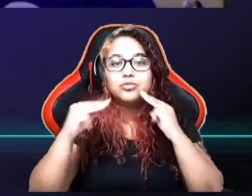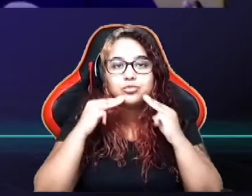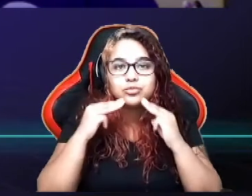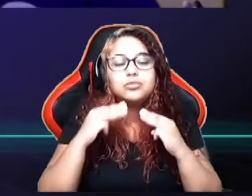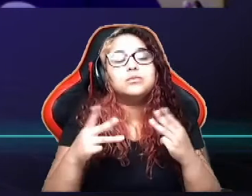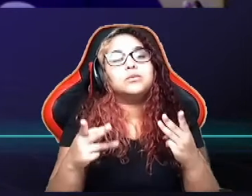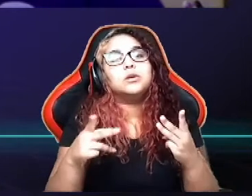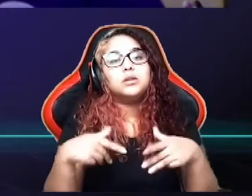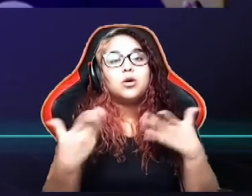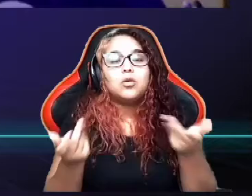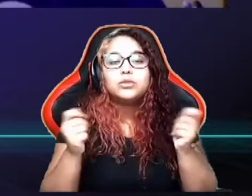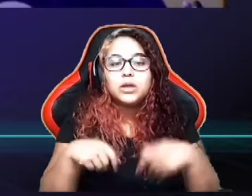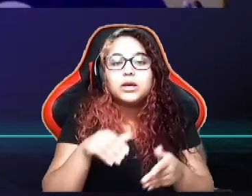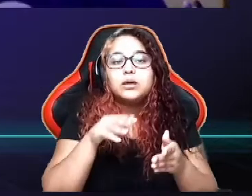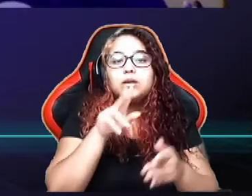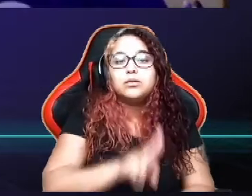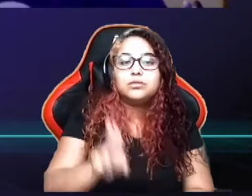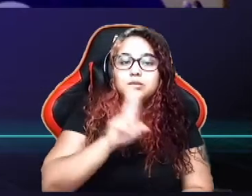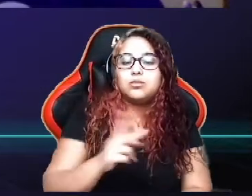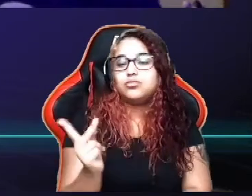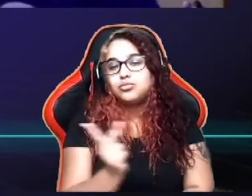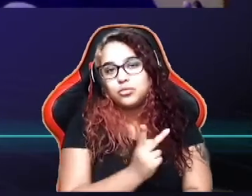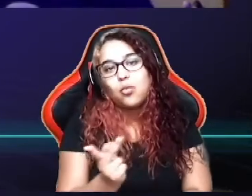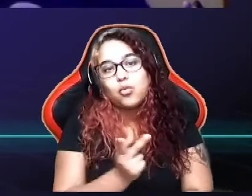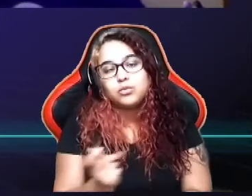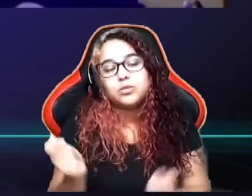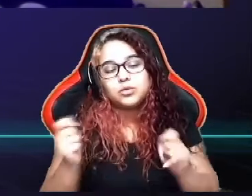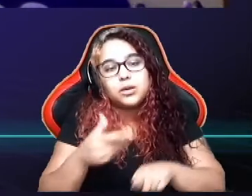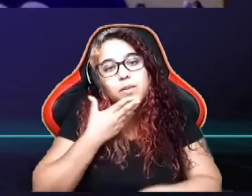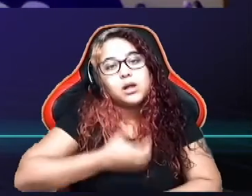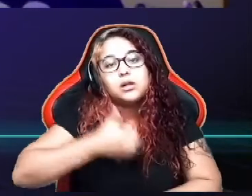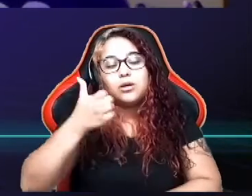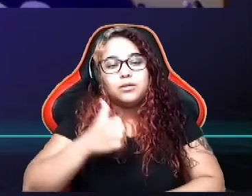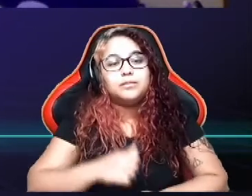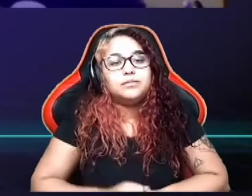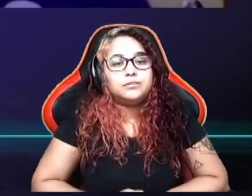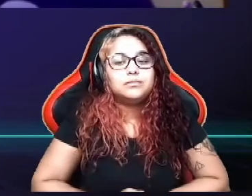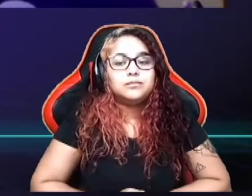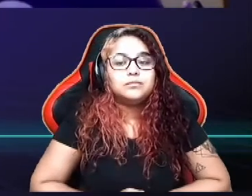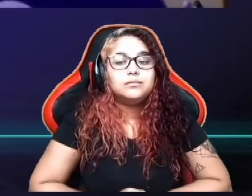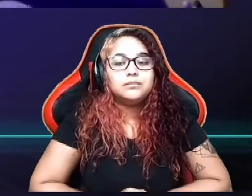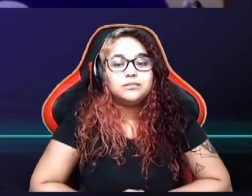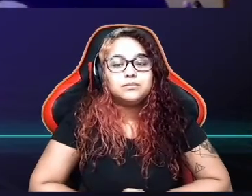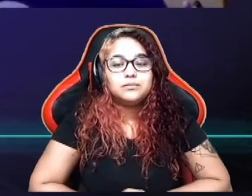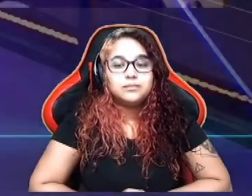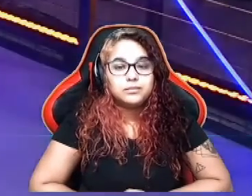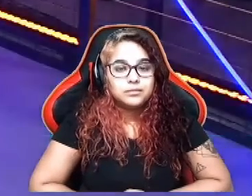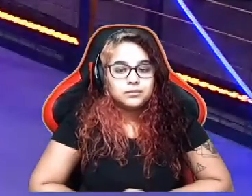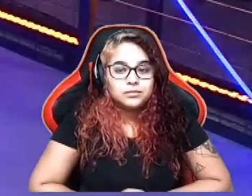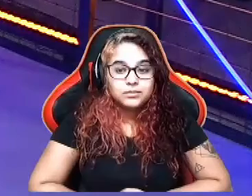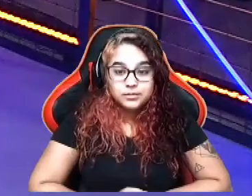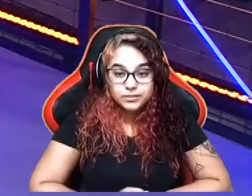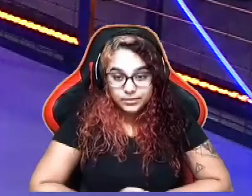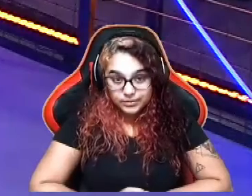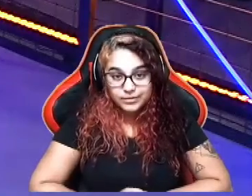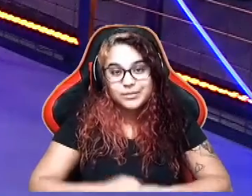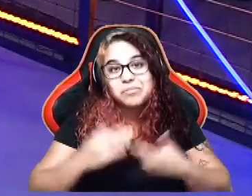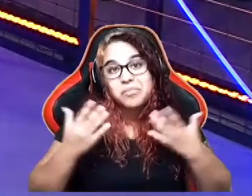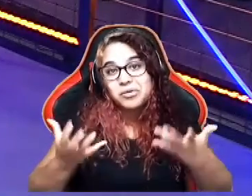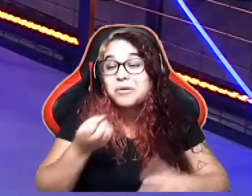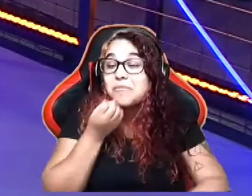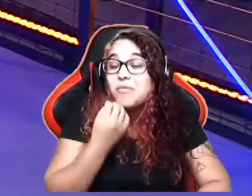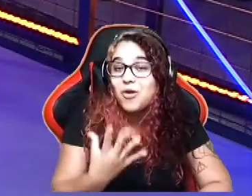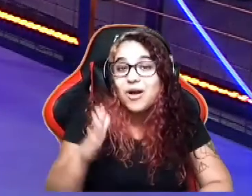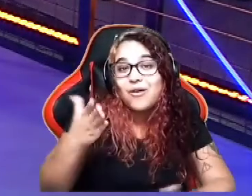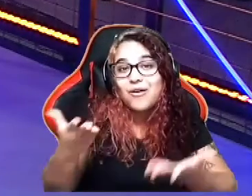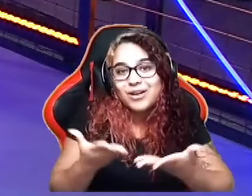marketing, our launch strategy. So we're getting the best of both worlds, Bom, agora que a gente já entende melhor dos dois